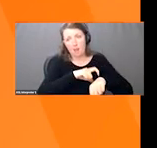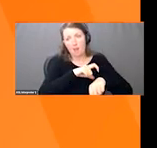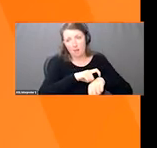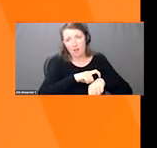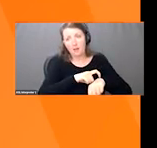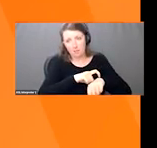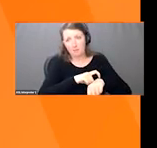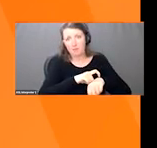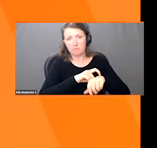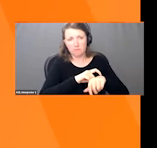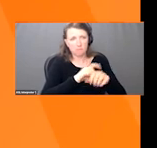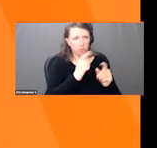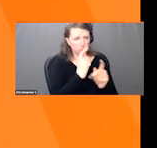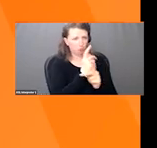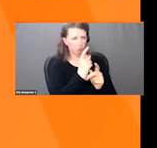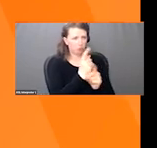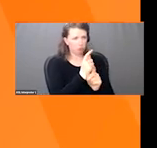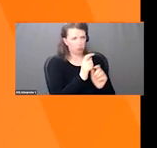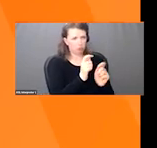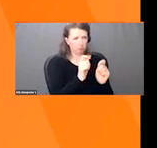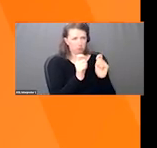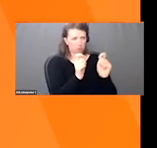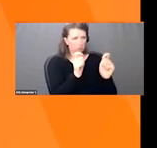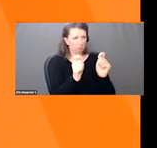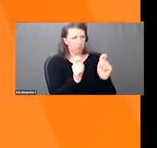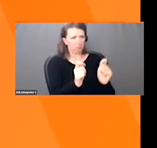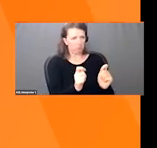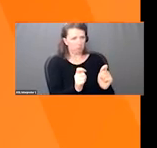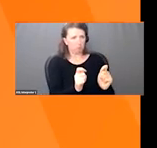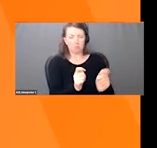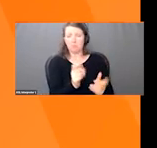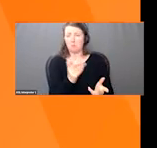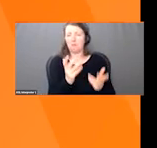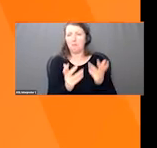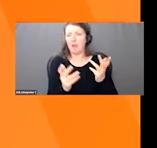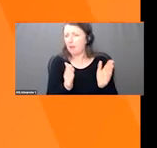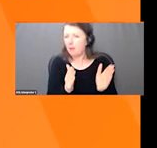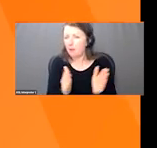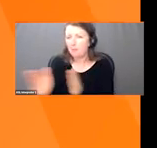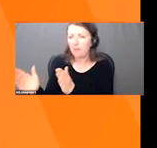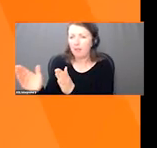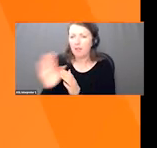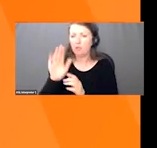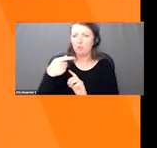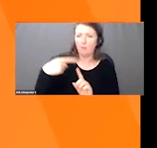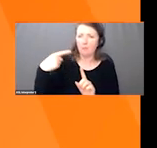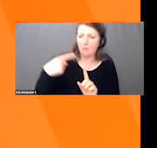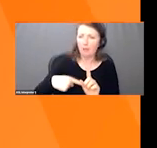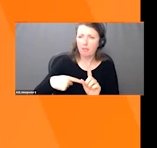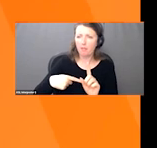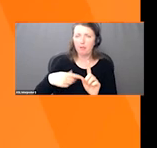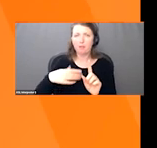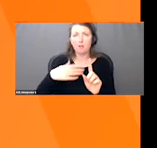goal there is, can I allot a few hours at the beginning of the month and plan my entire months of posting